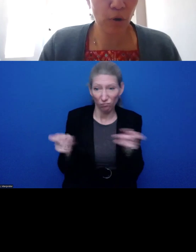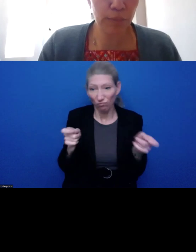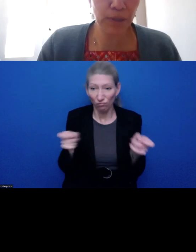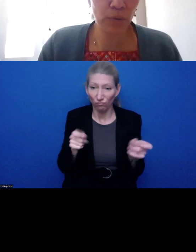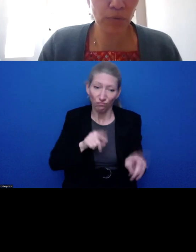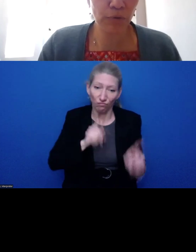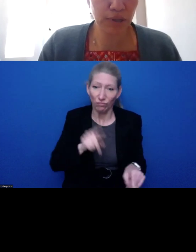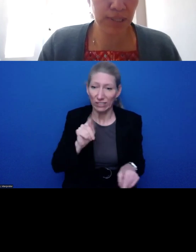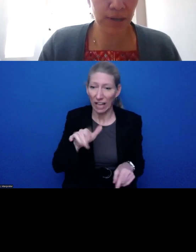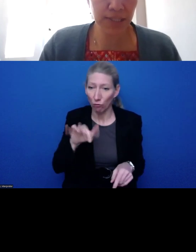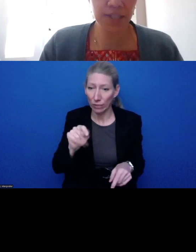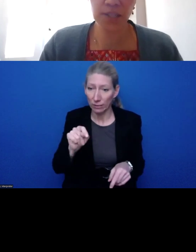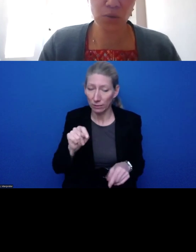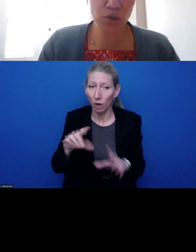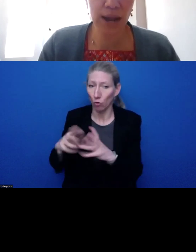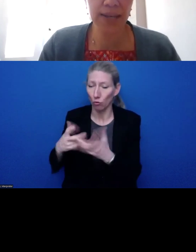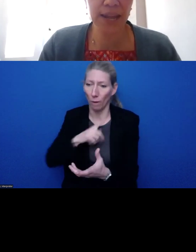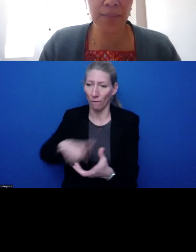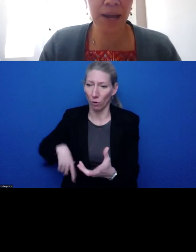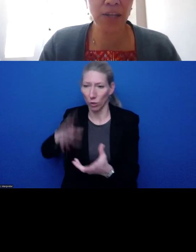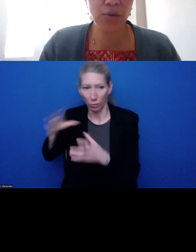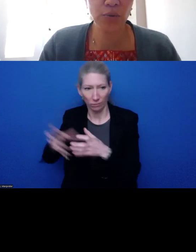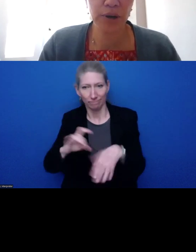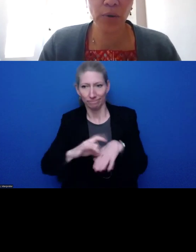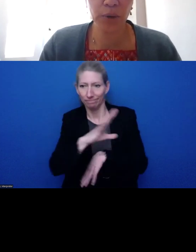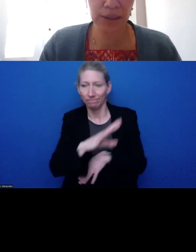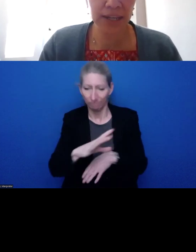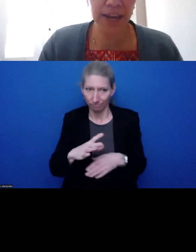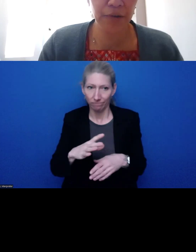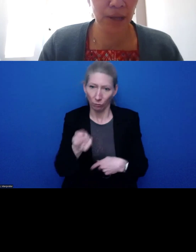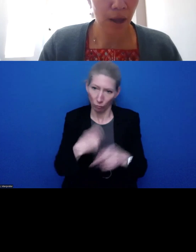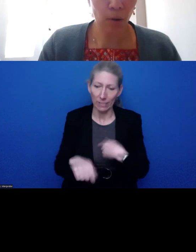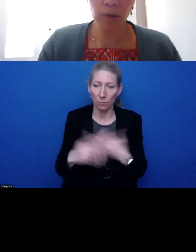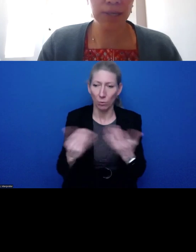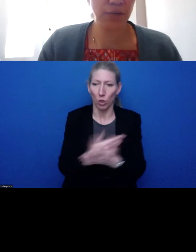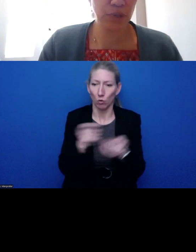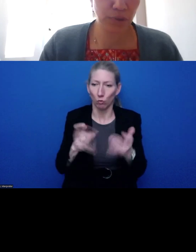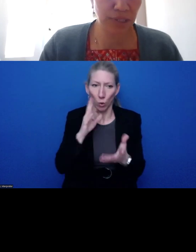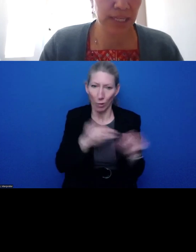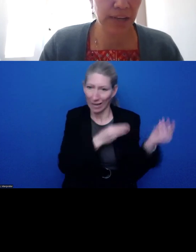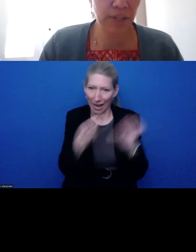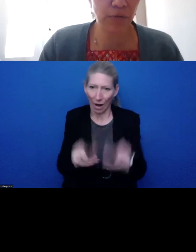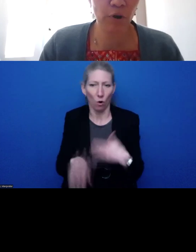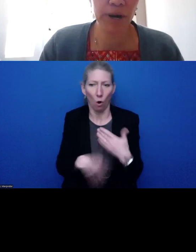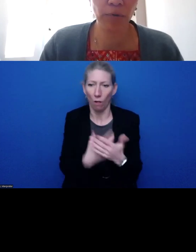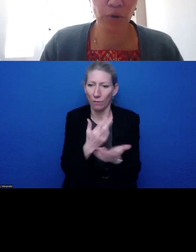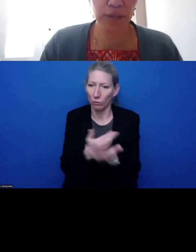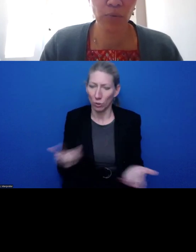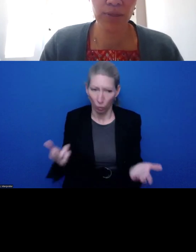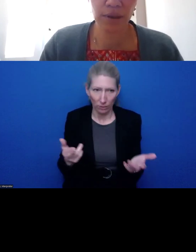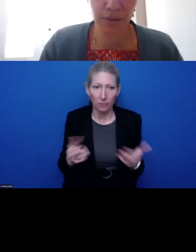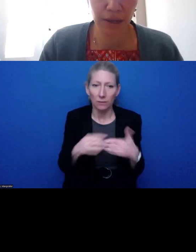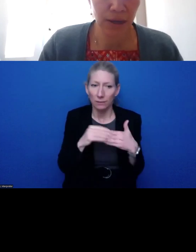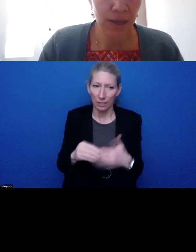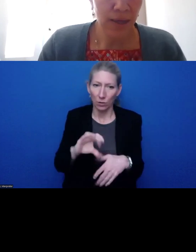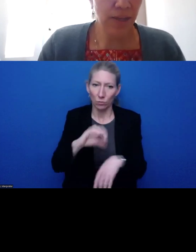of the government could force his destitution and name a new ruler who will inherit all his resources, leaving the former authority